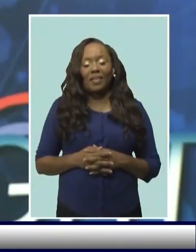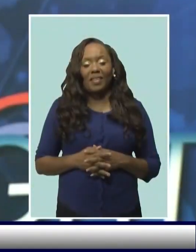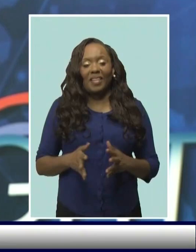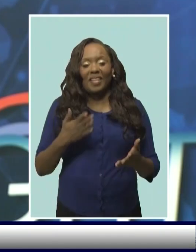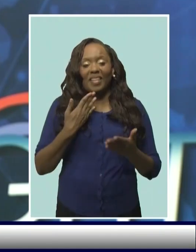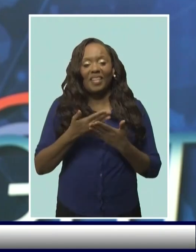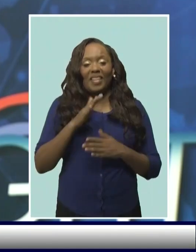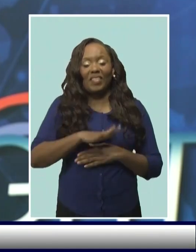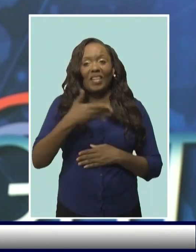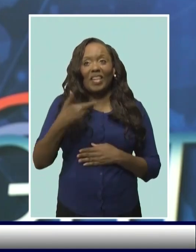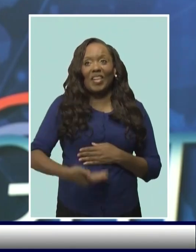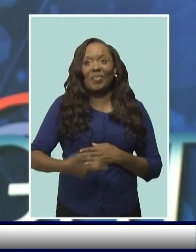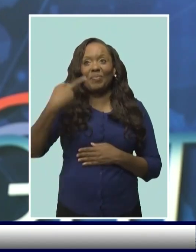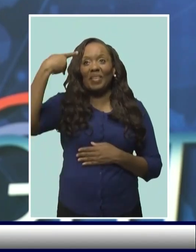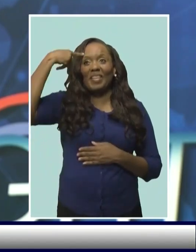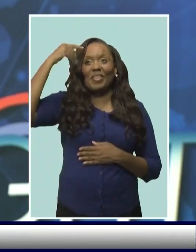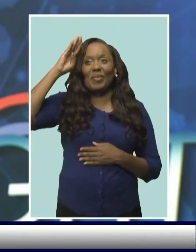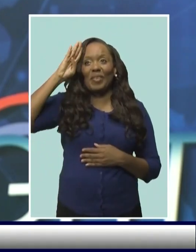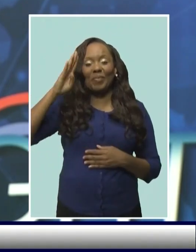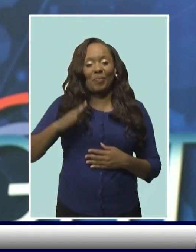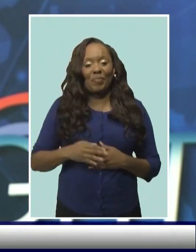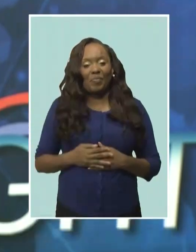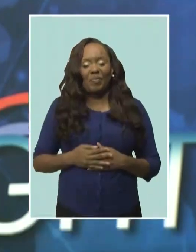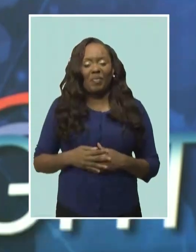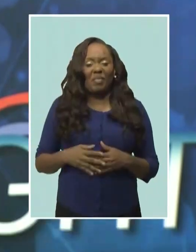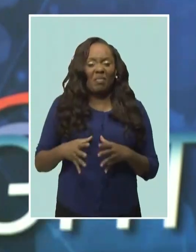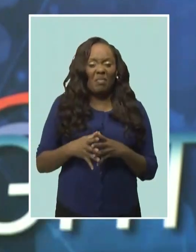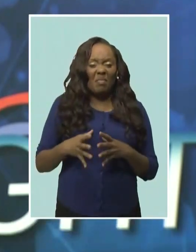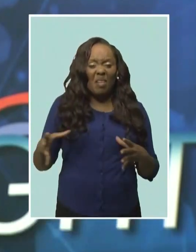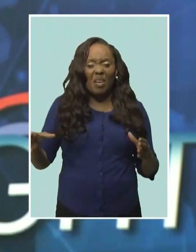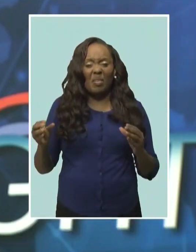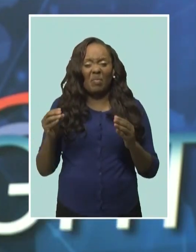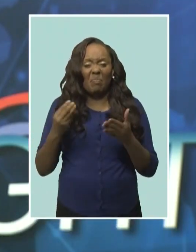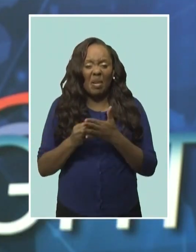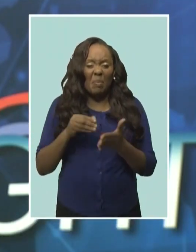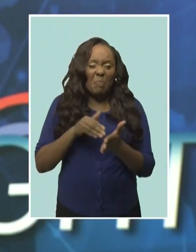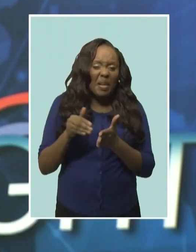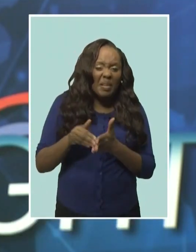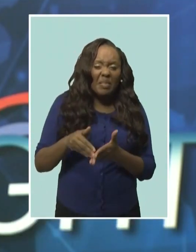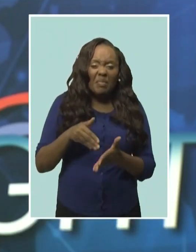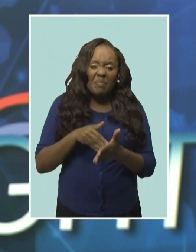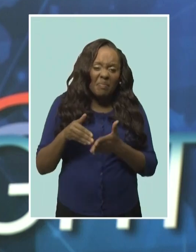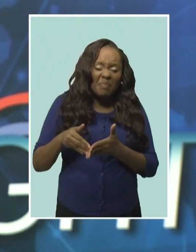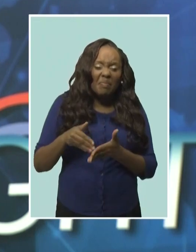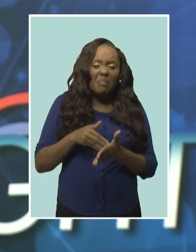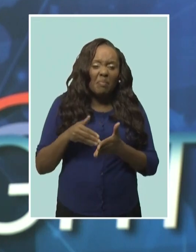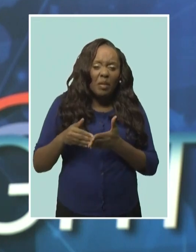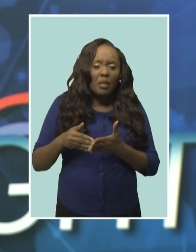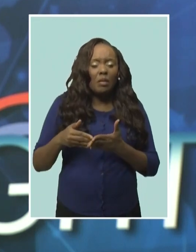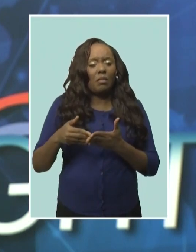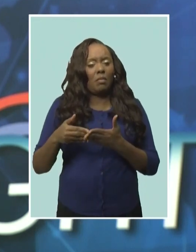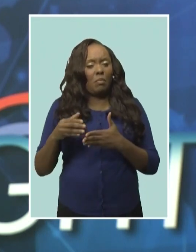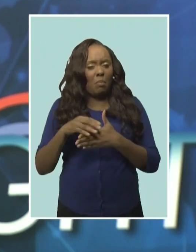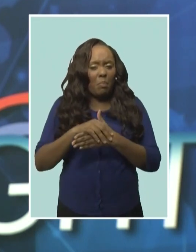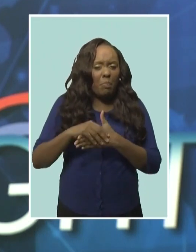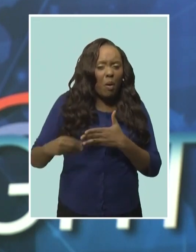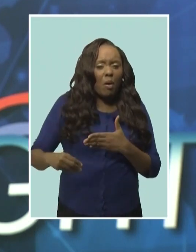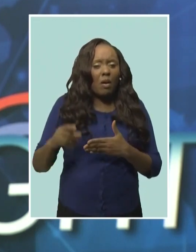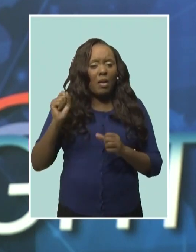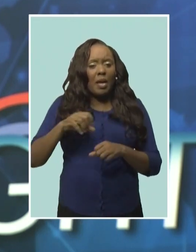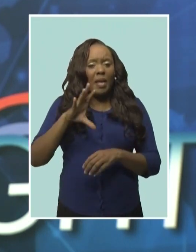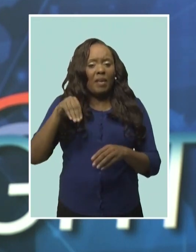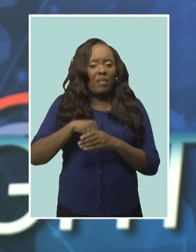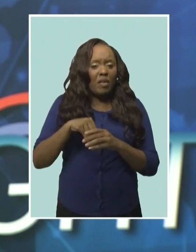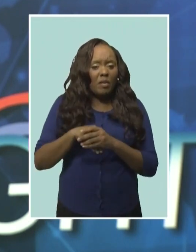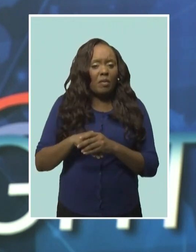Good evening, I'm Pearson Bowen. Billions of dollars in investment funding could be channeled to Barbados and other countries in Latin America